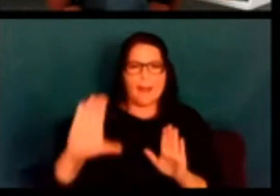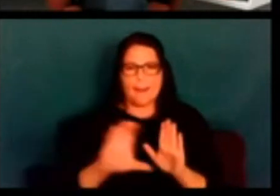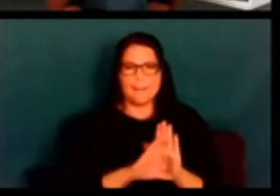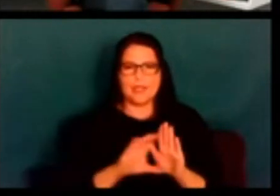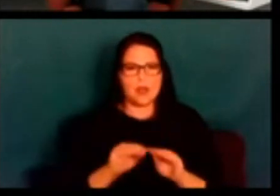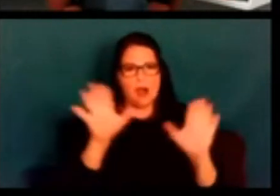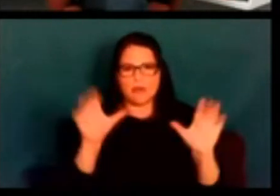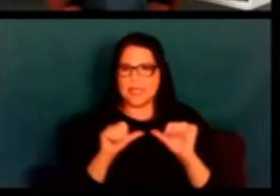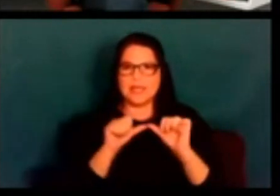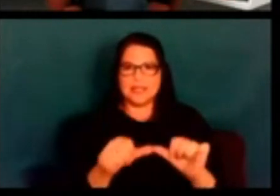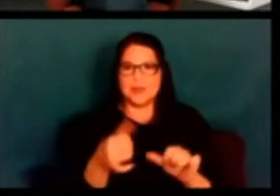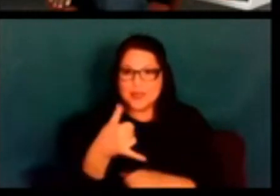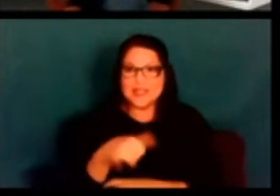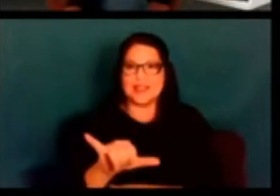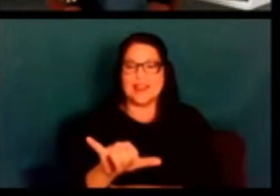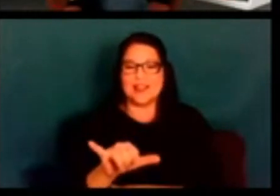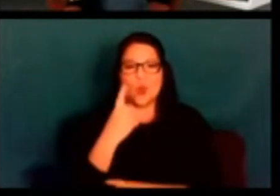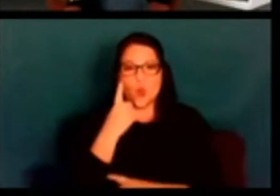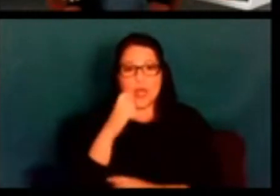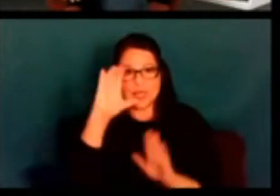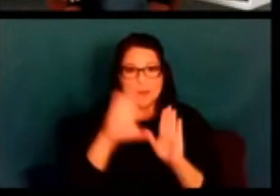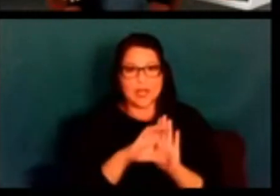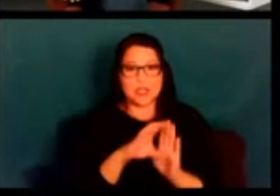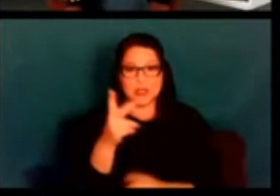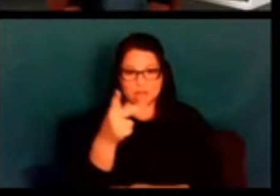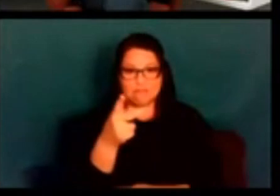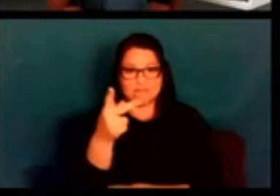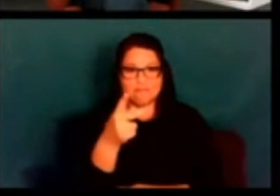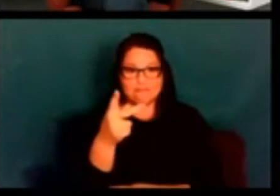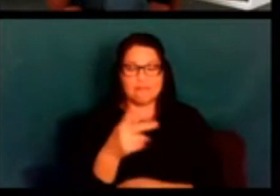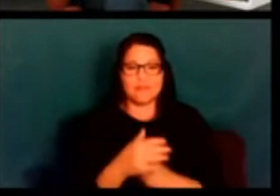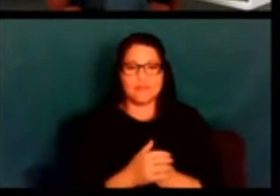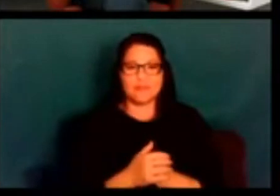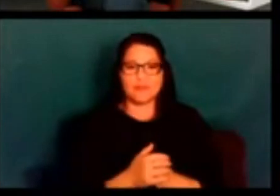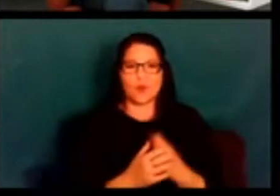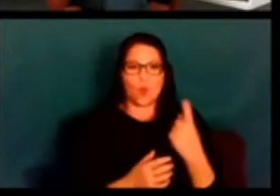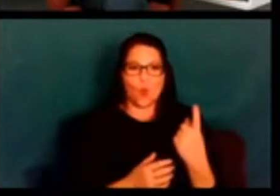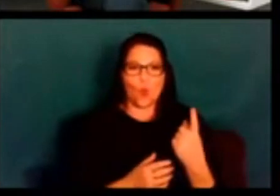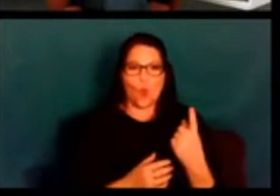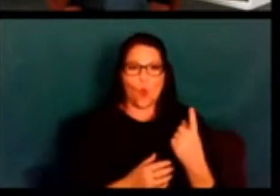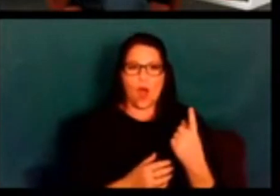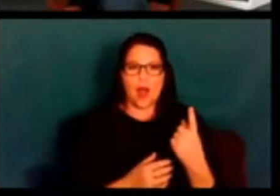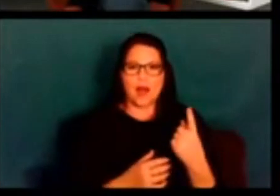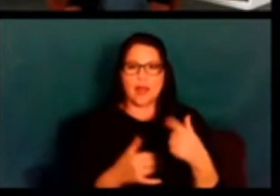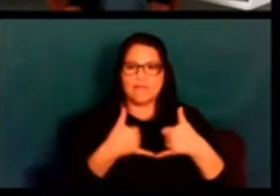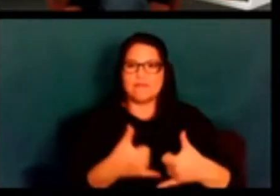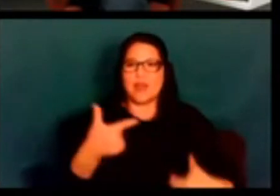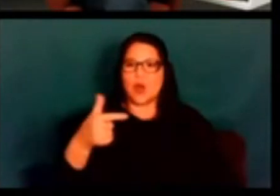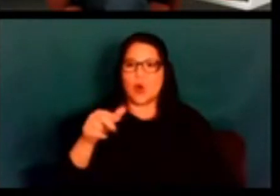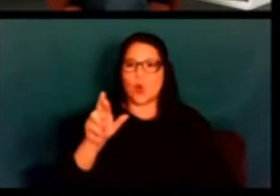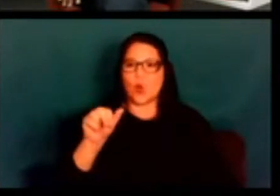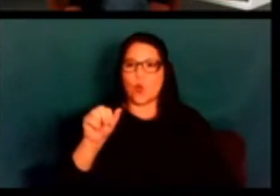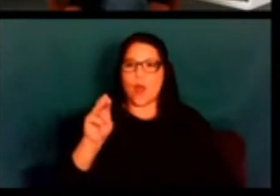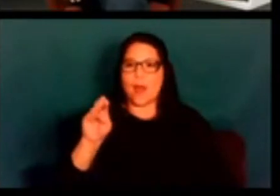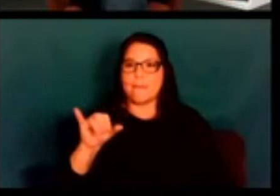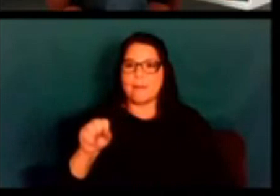still continues on. I mean, these are just recent images, and you're in one hand on the Grammys, and one of the